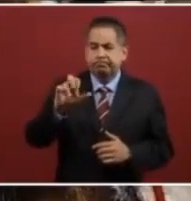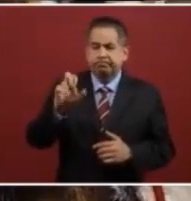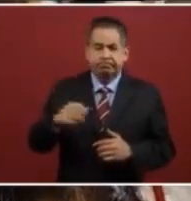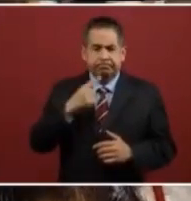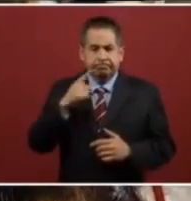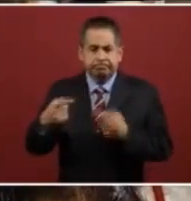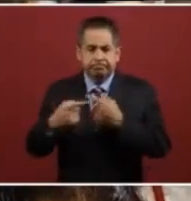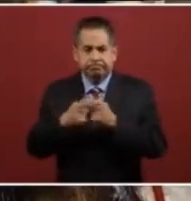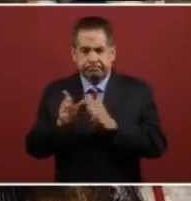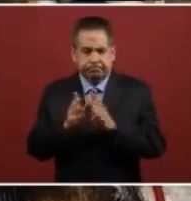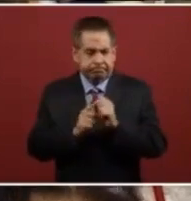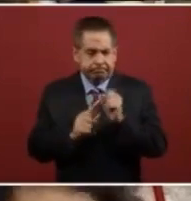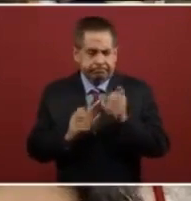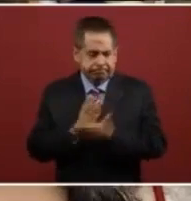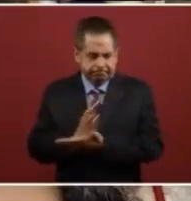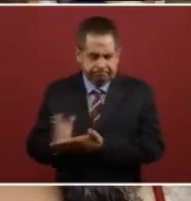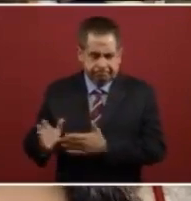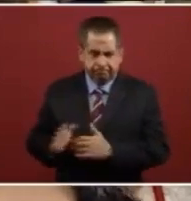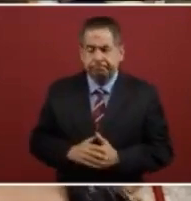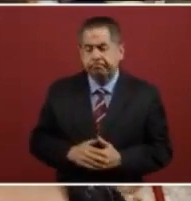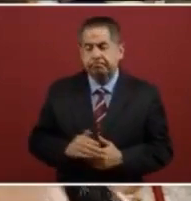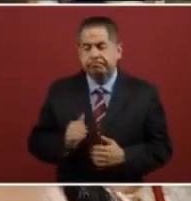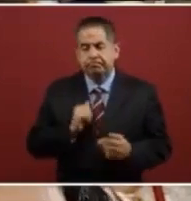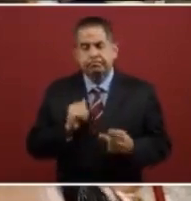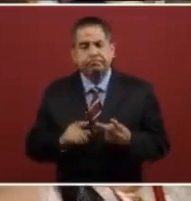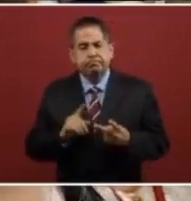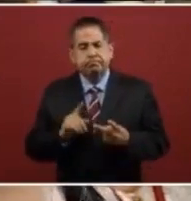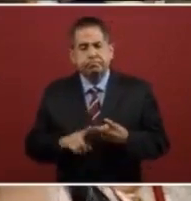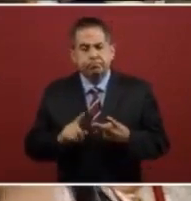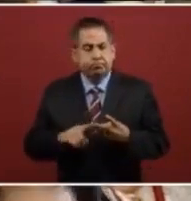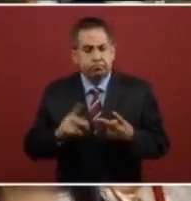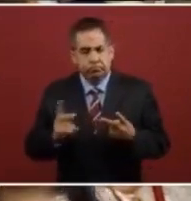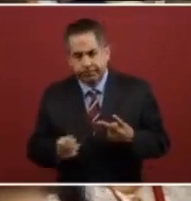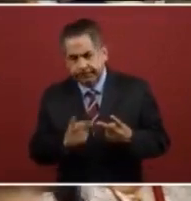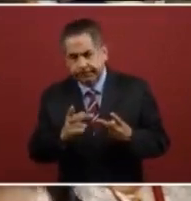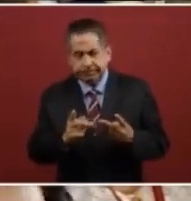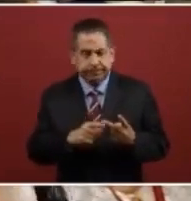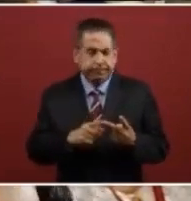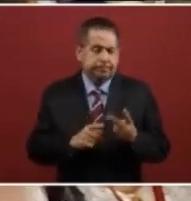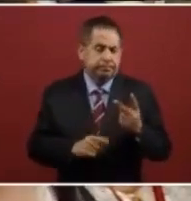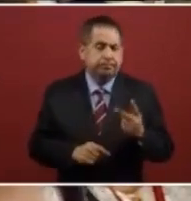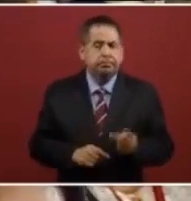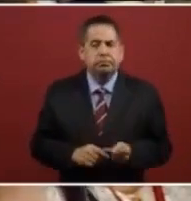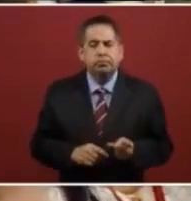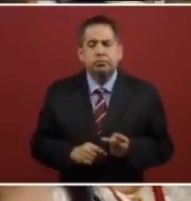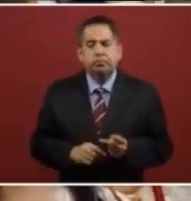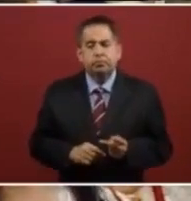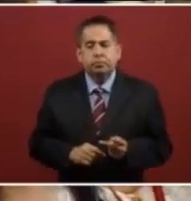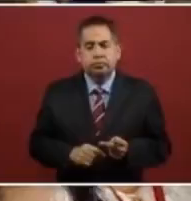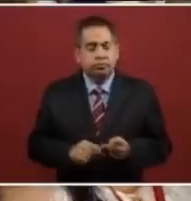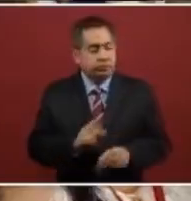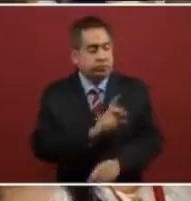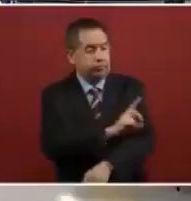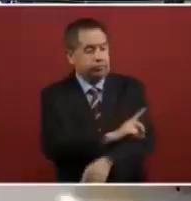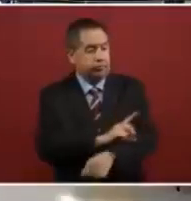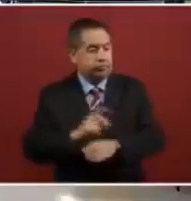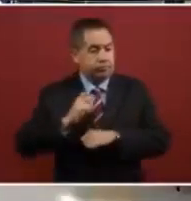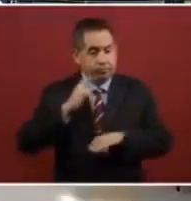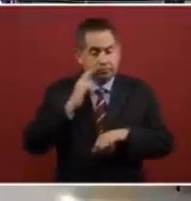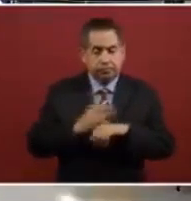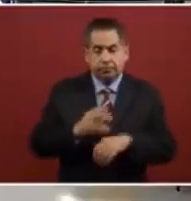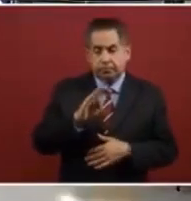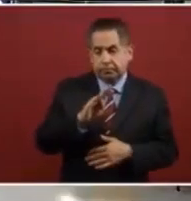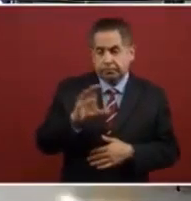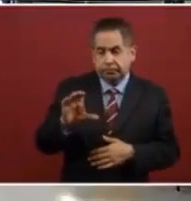Nación. Esa es una. Y south or aprovechando la something. segunda parte, la segunda pregunta, And now he's asking a el second delegado que question. tiene en Baja California